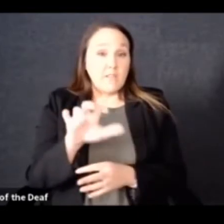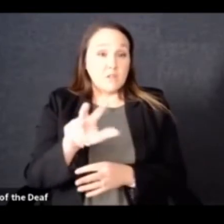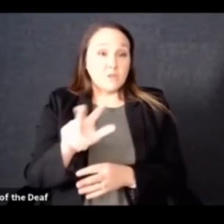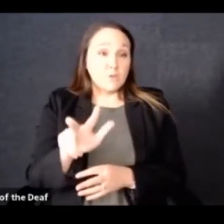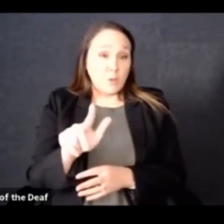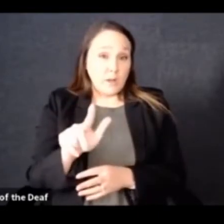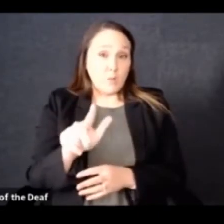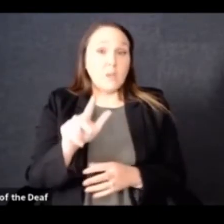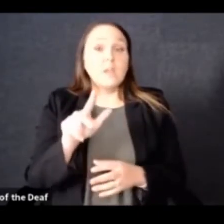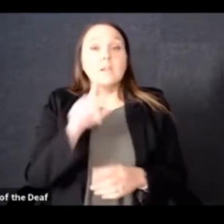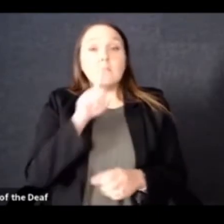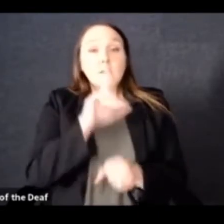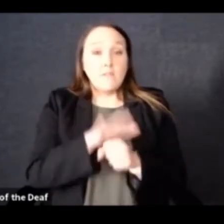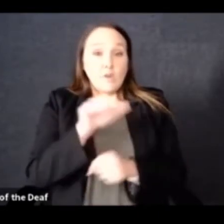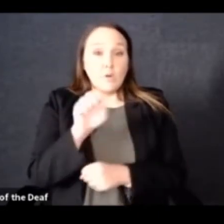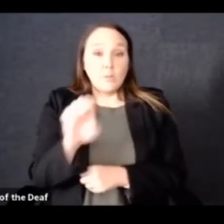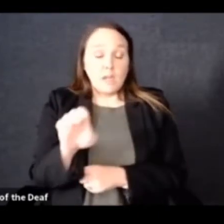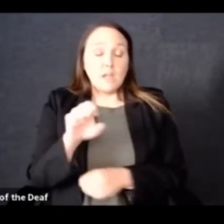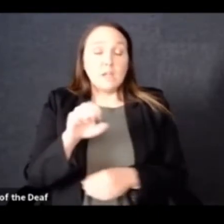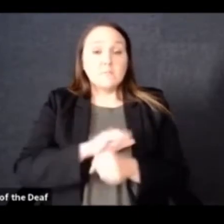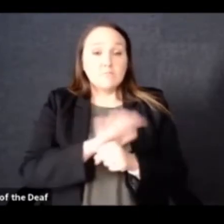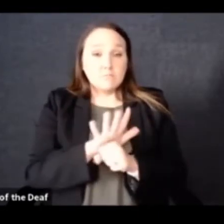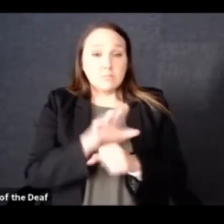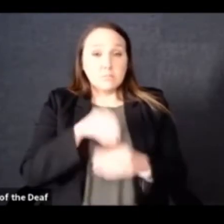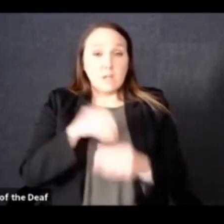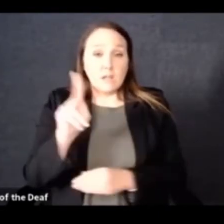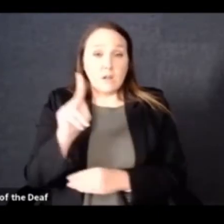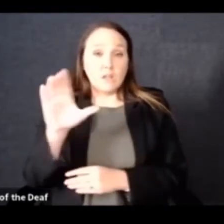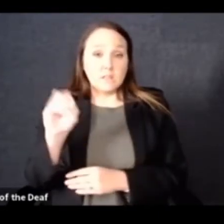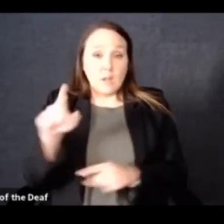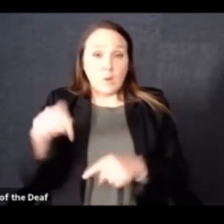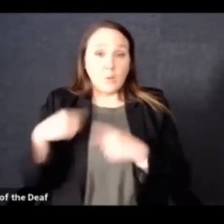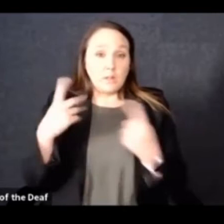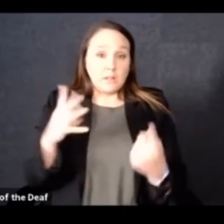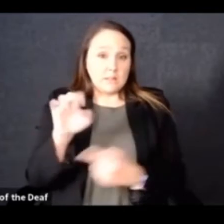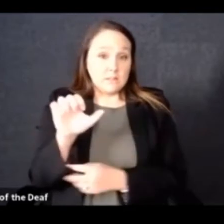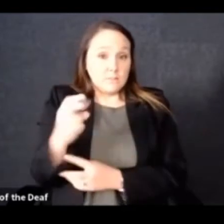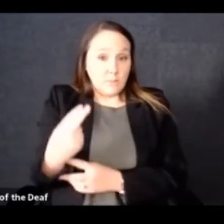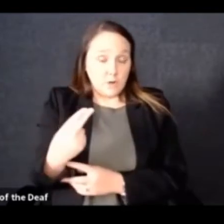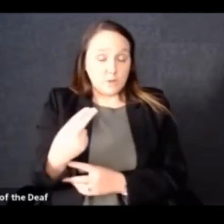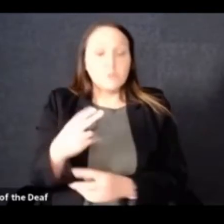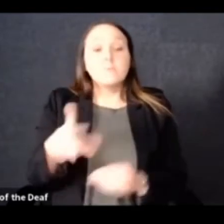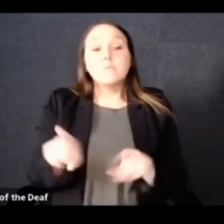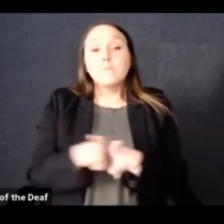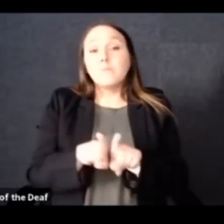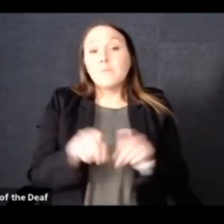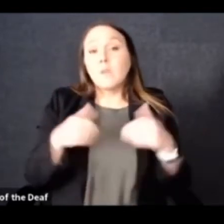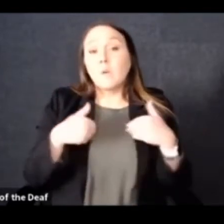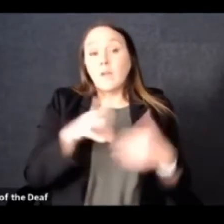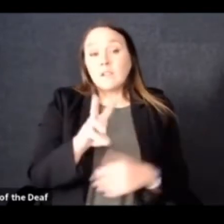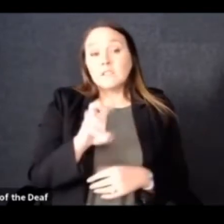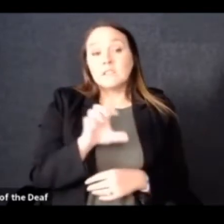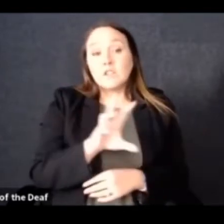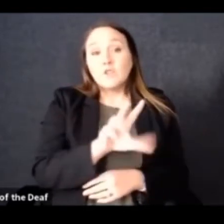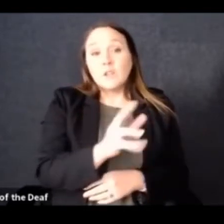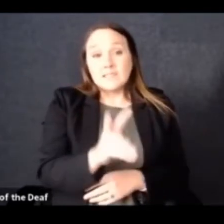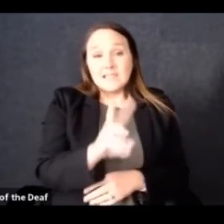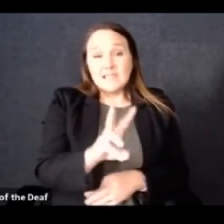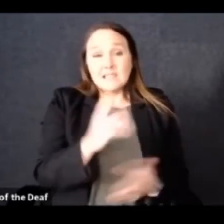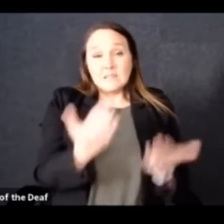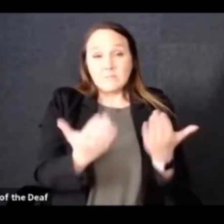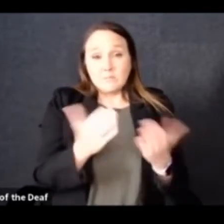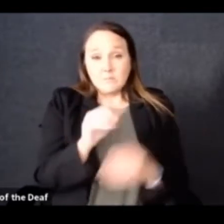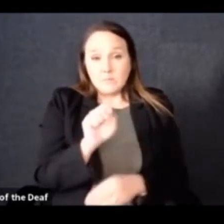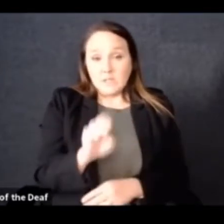12,723 confirmed cases of COVID-19 in Knox County since March. Additionally, we have 616 probable